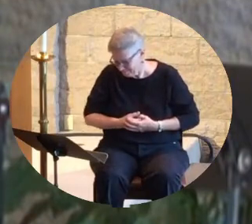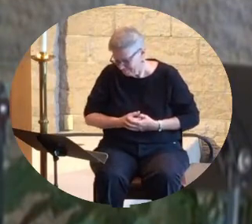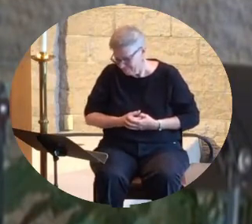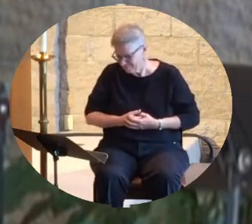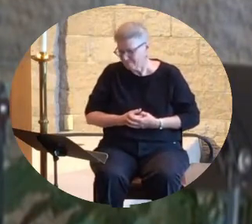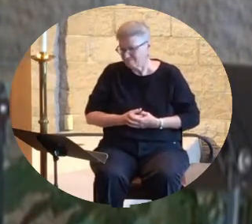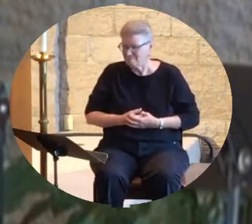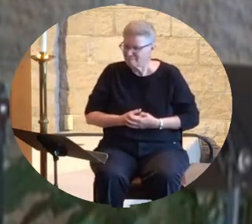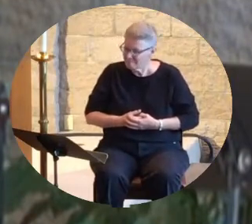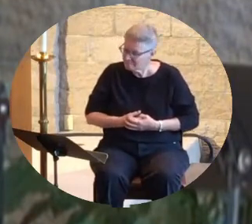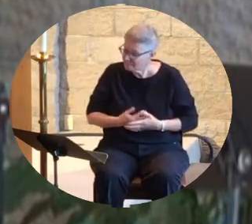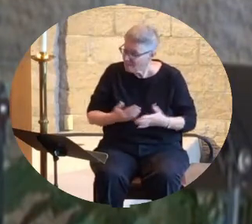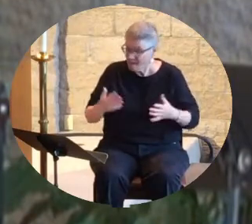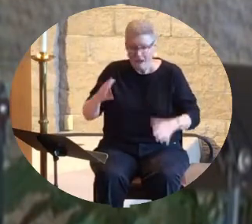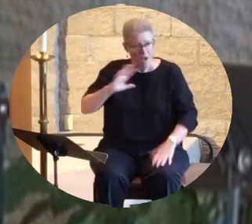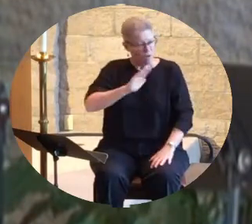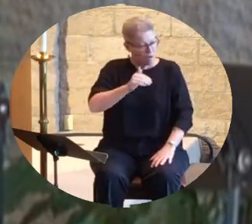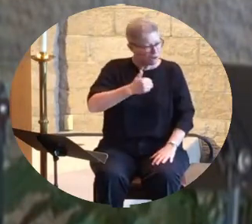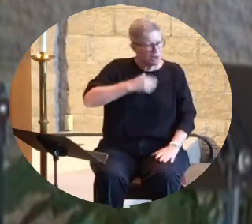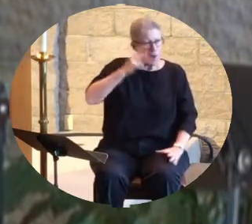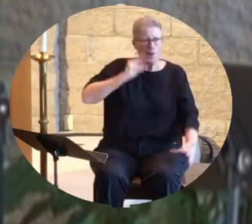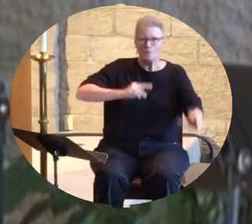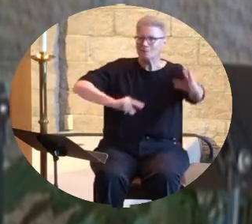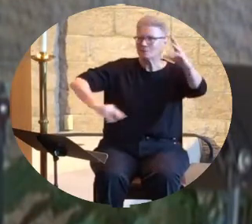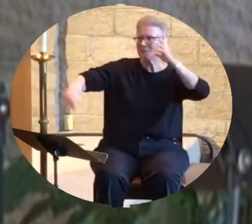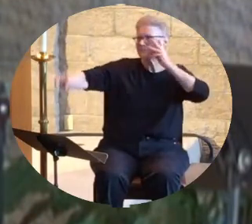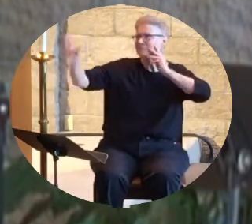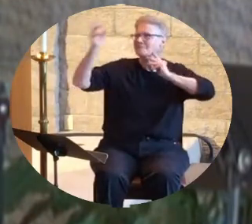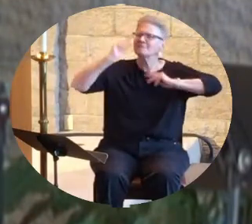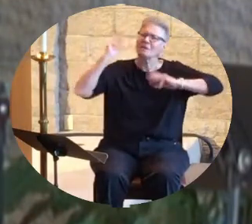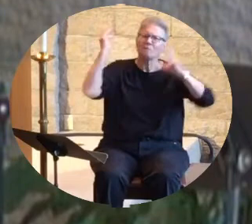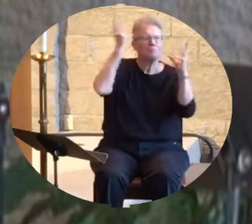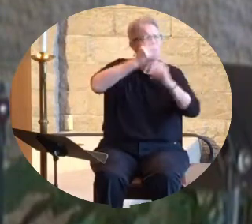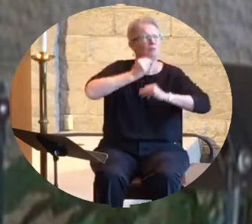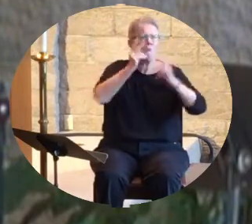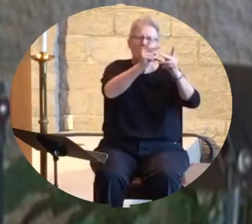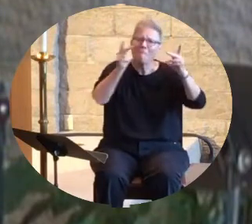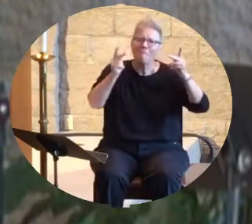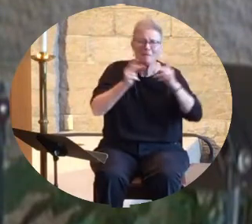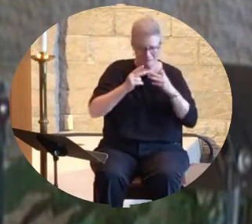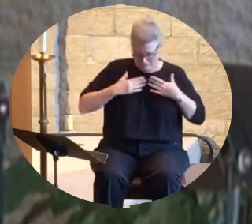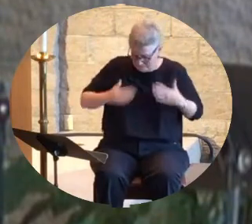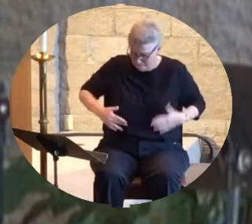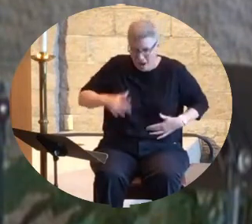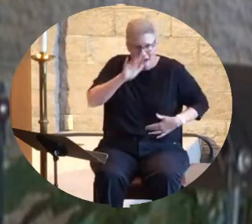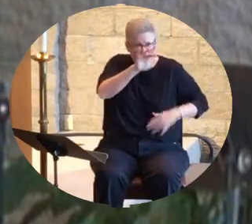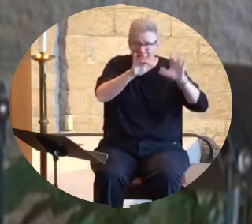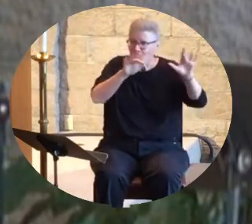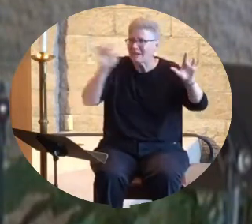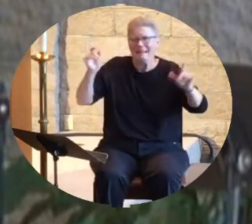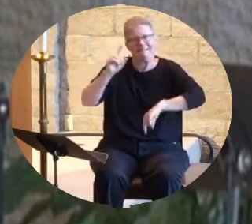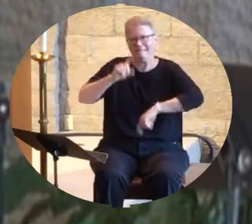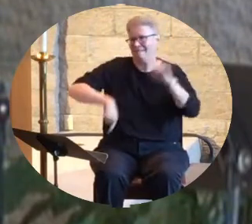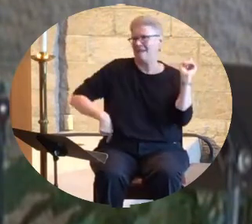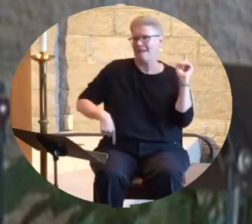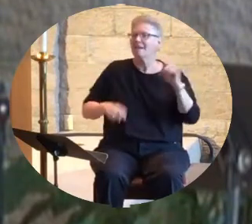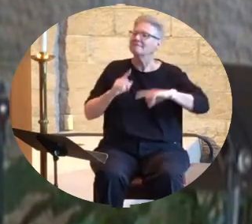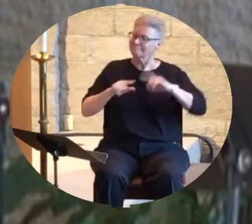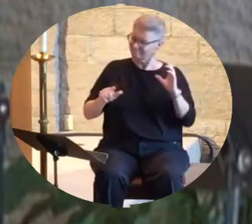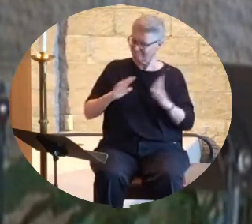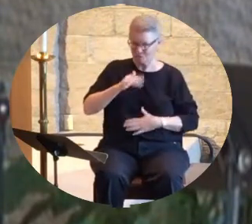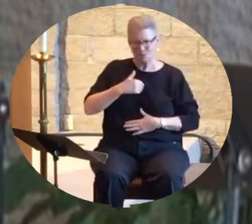the lovely places where my body cannot go. I hold the beauty and embrace